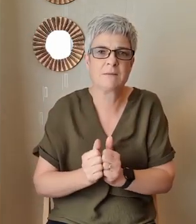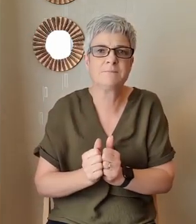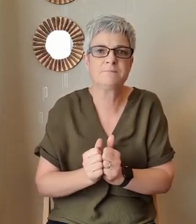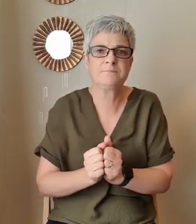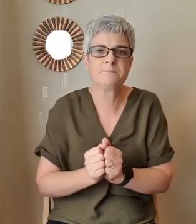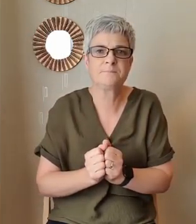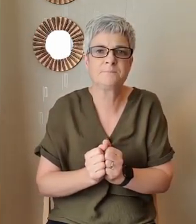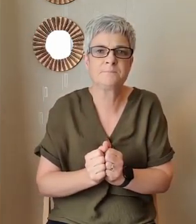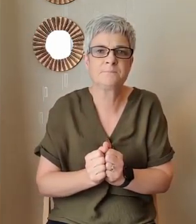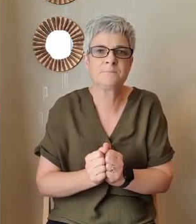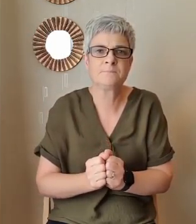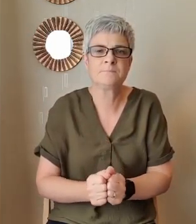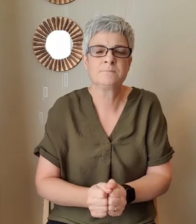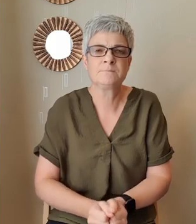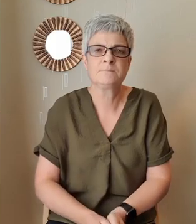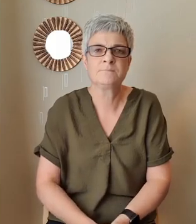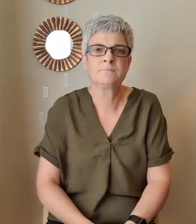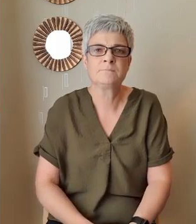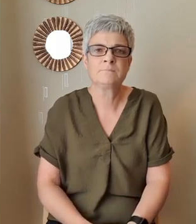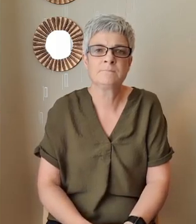Amen.